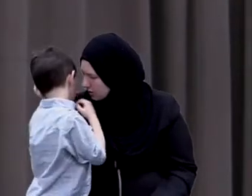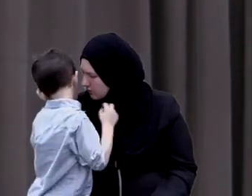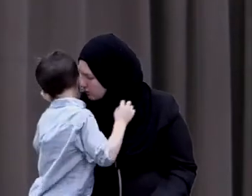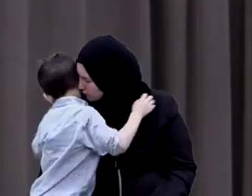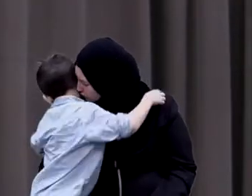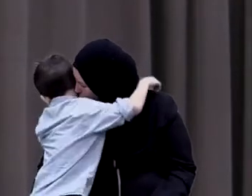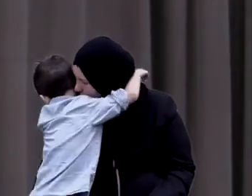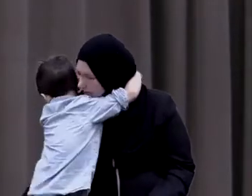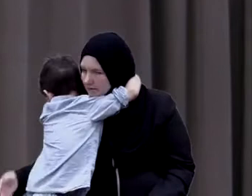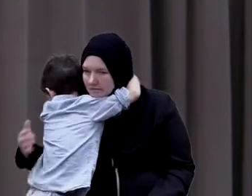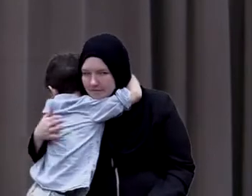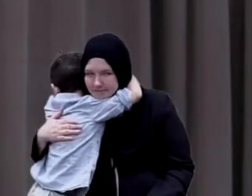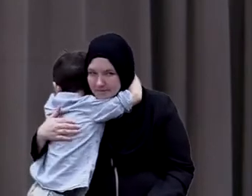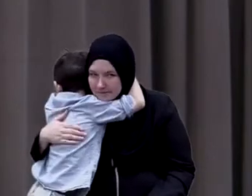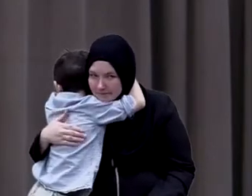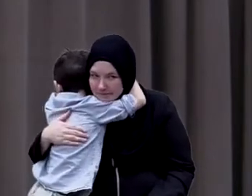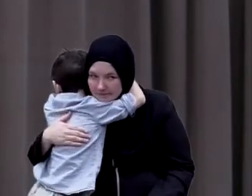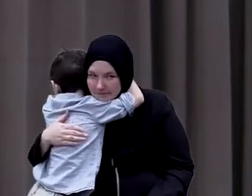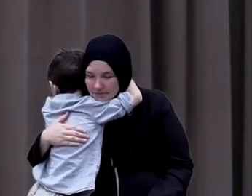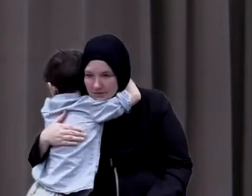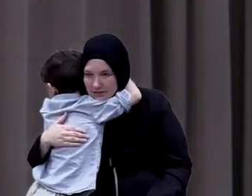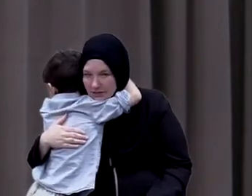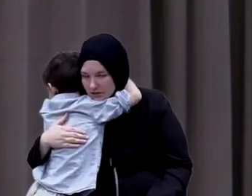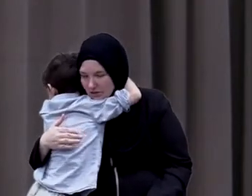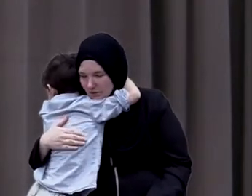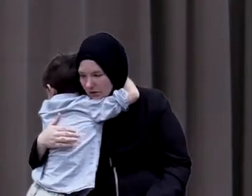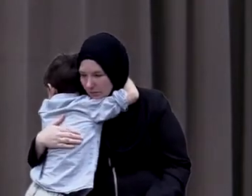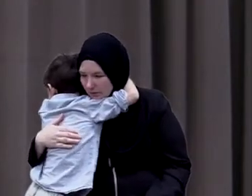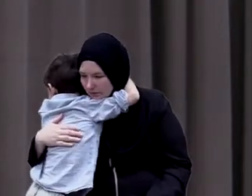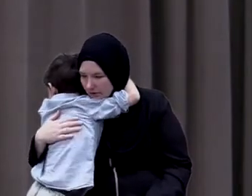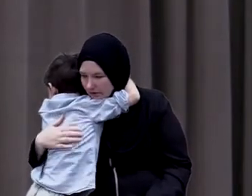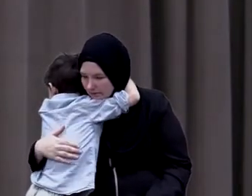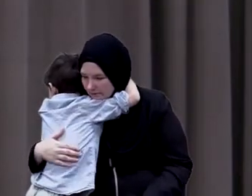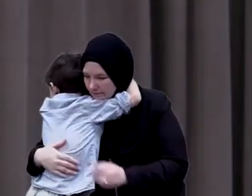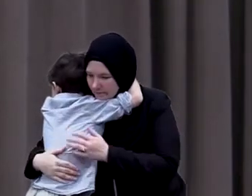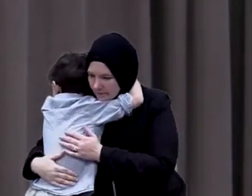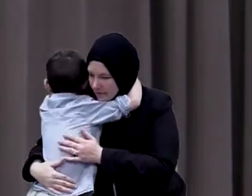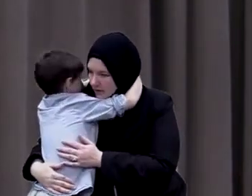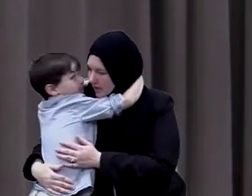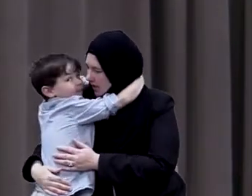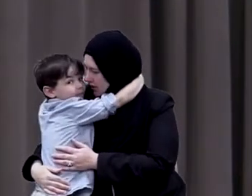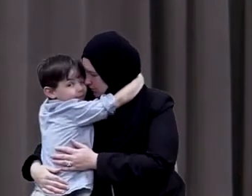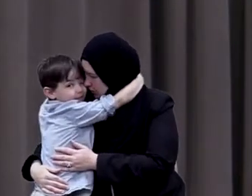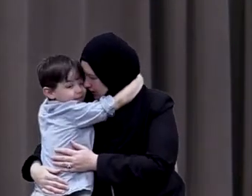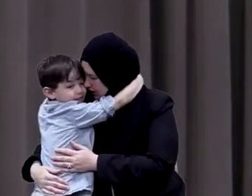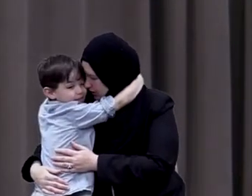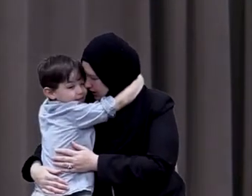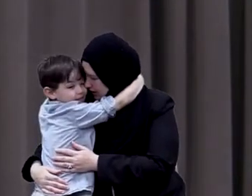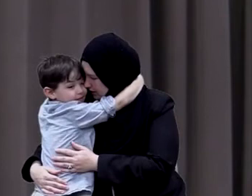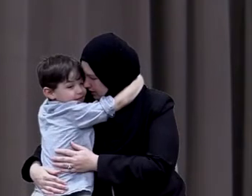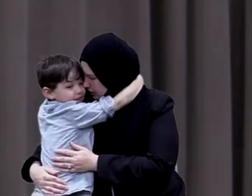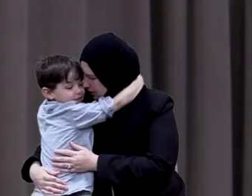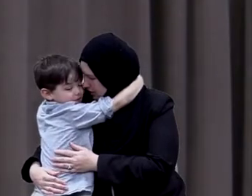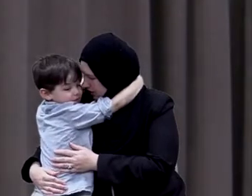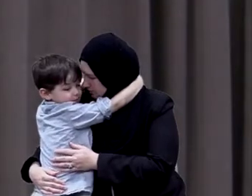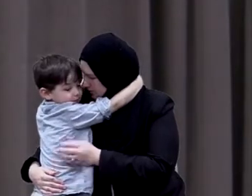Sahaba, one of the early generation of Sahaba. So the hadith of the